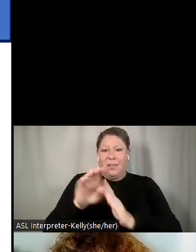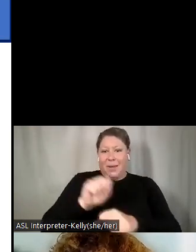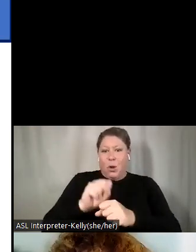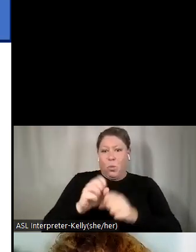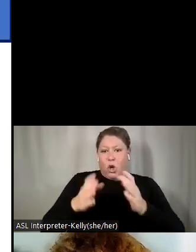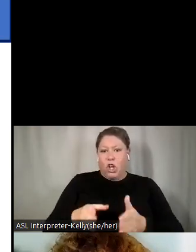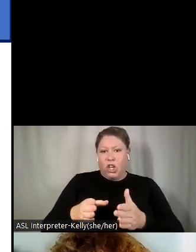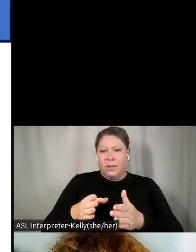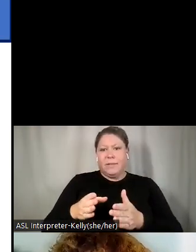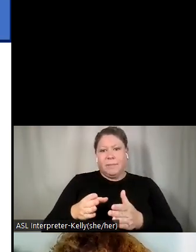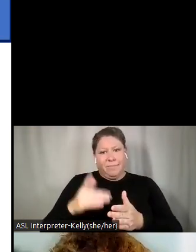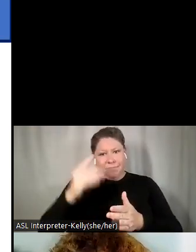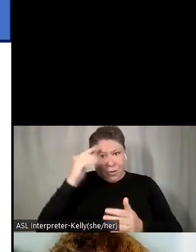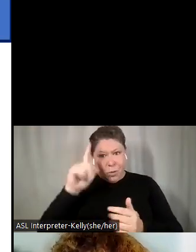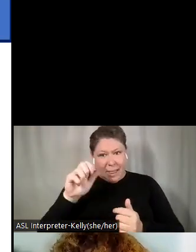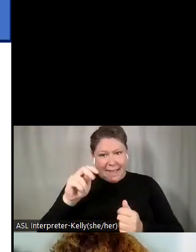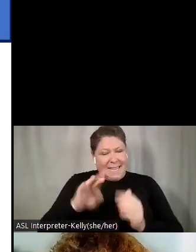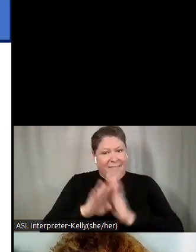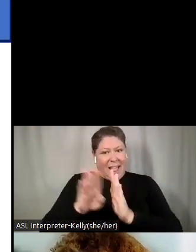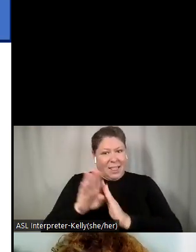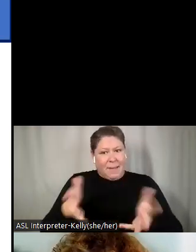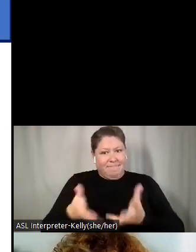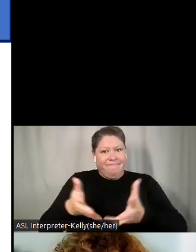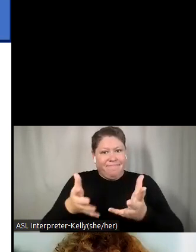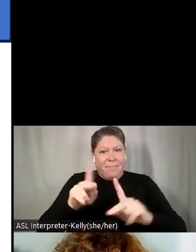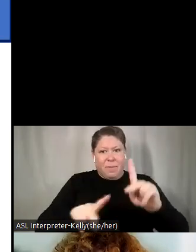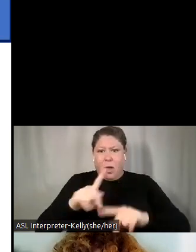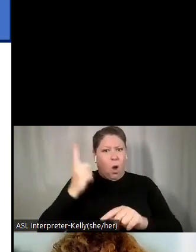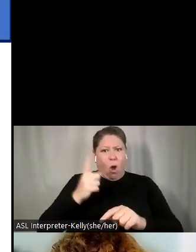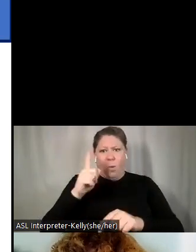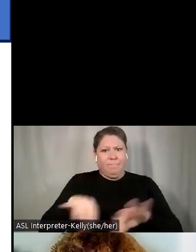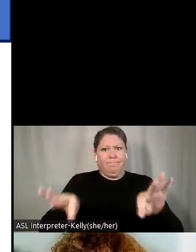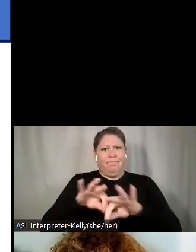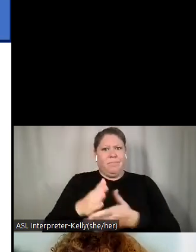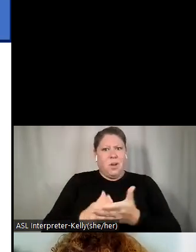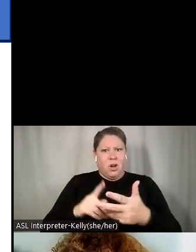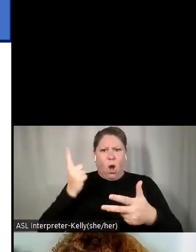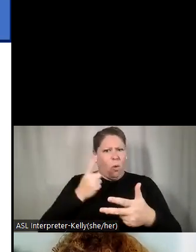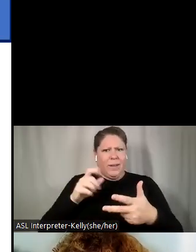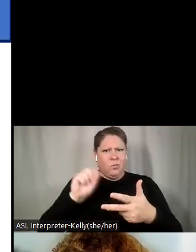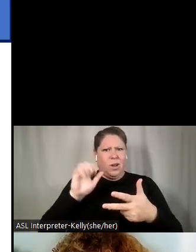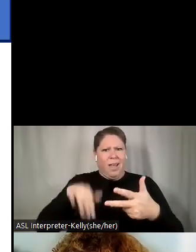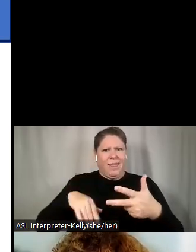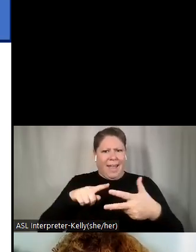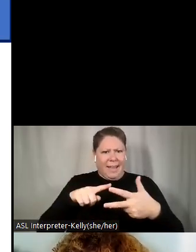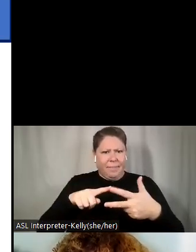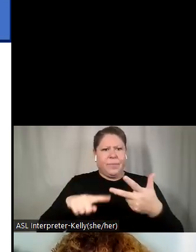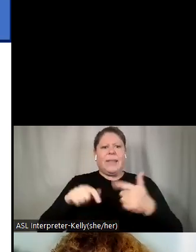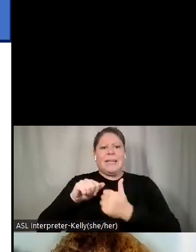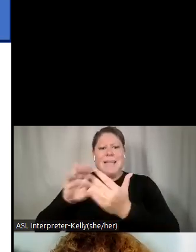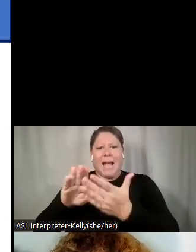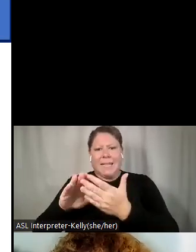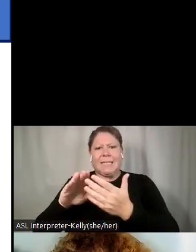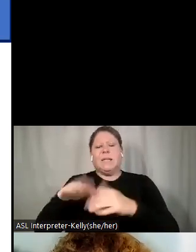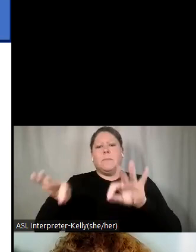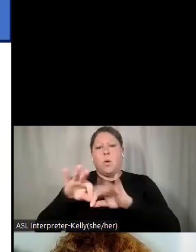is it's integral to lean. We're always working on developing others. And then tackling the key public health challenges. On the